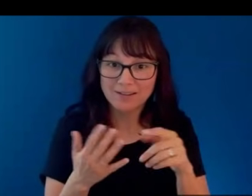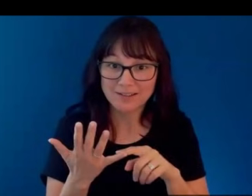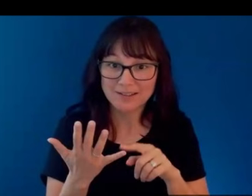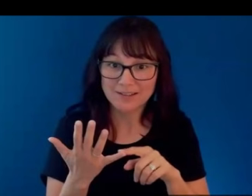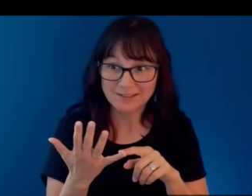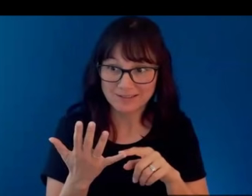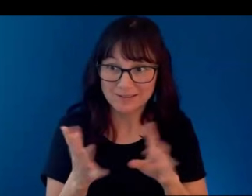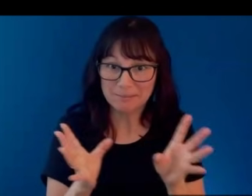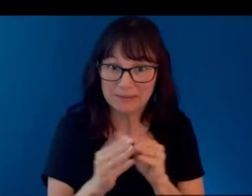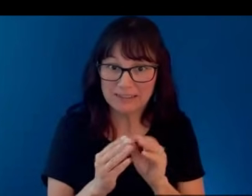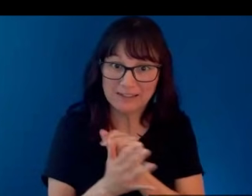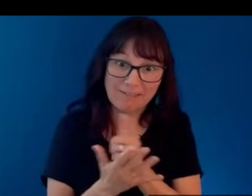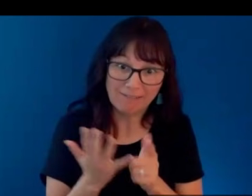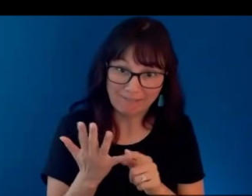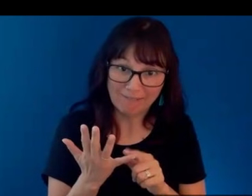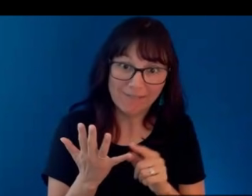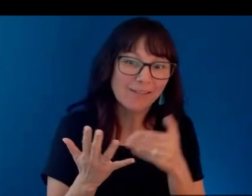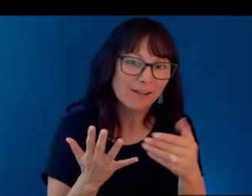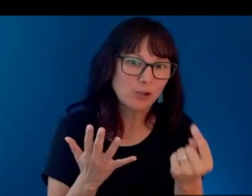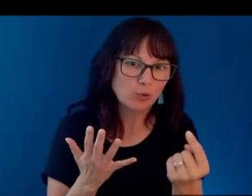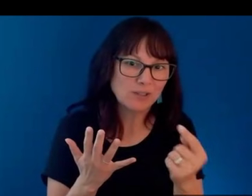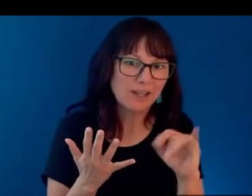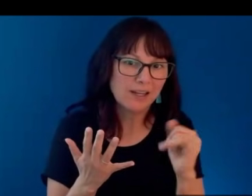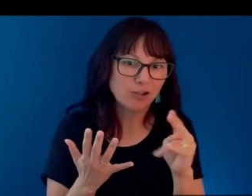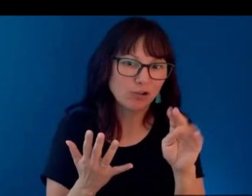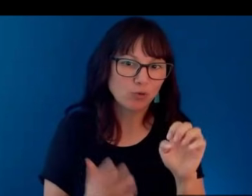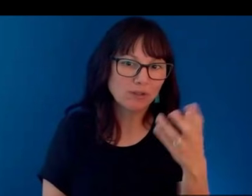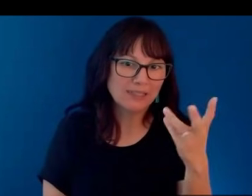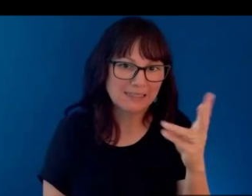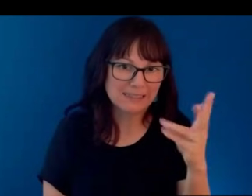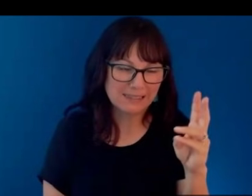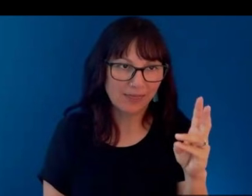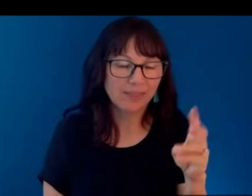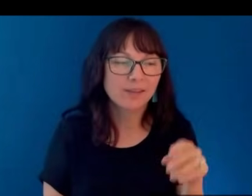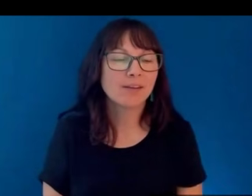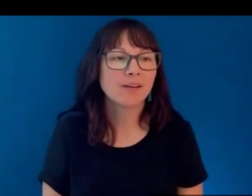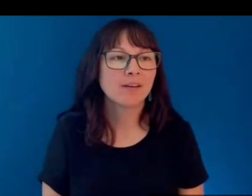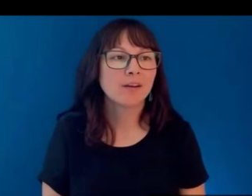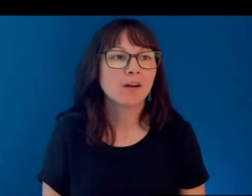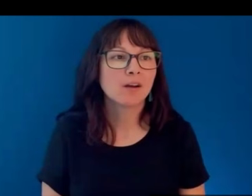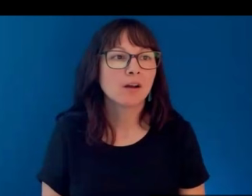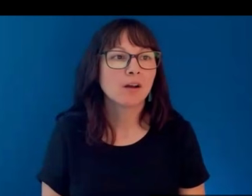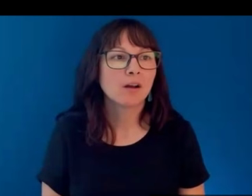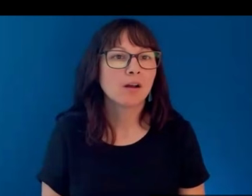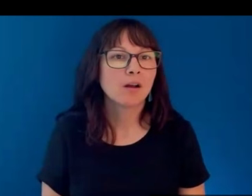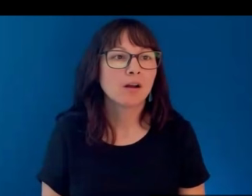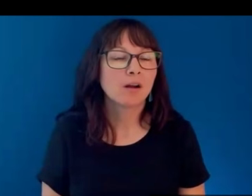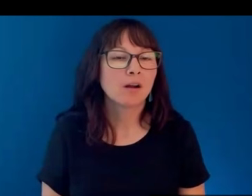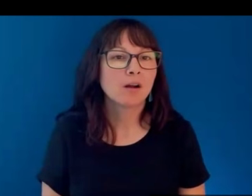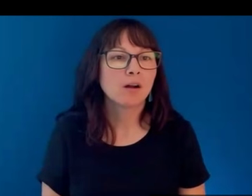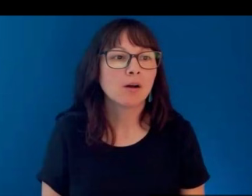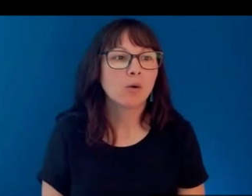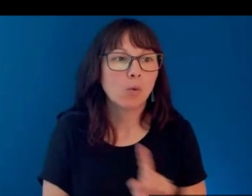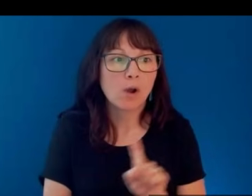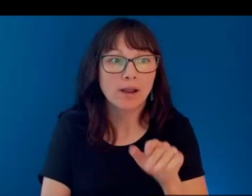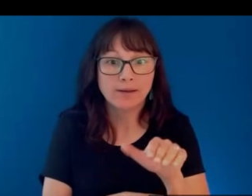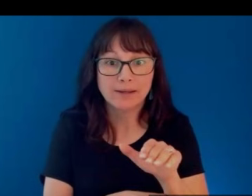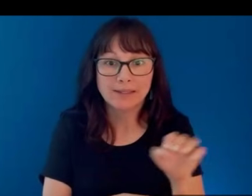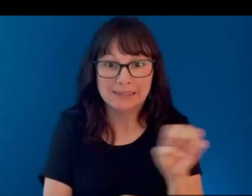time that we meet is next Tuesday, the 16th, and it is at 1 p.m. Eastern